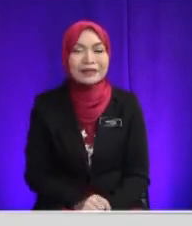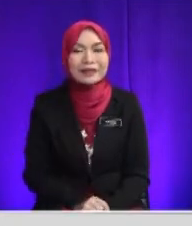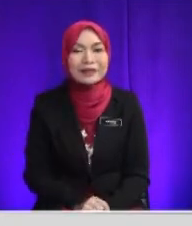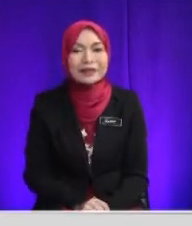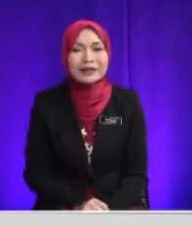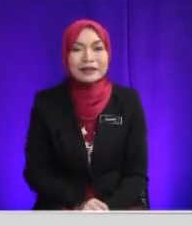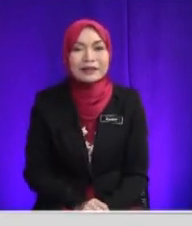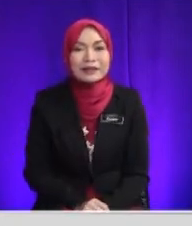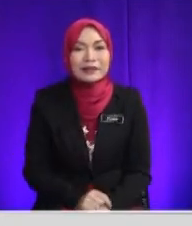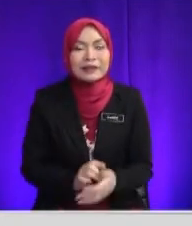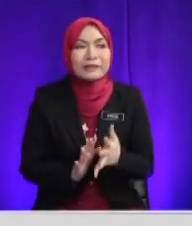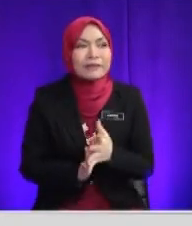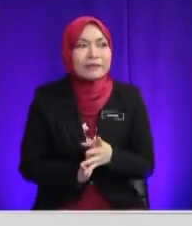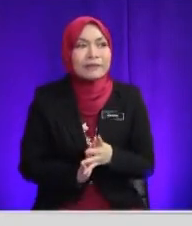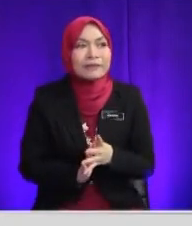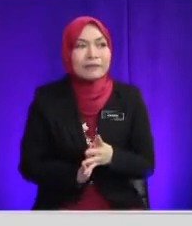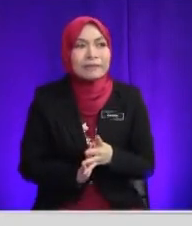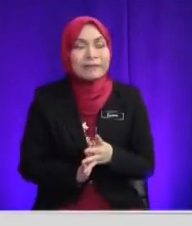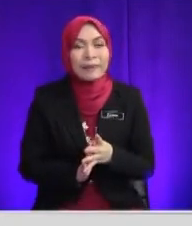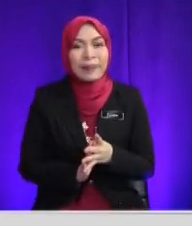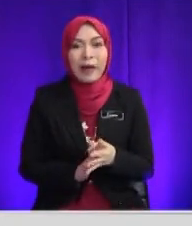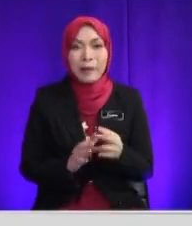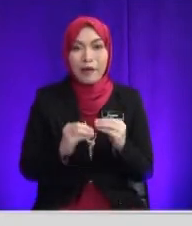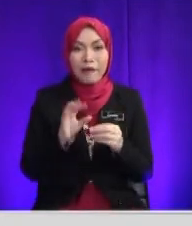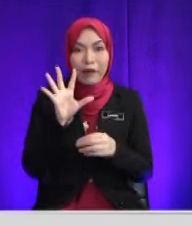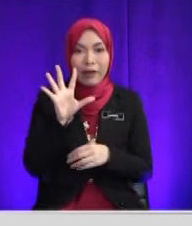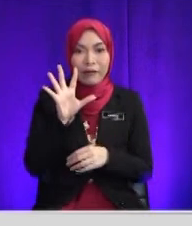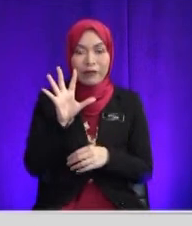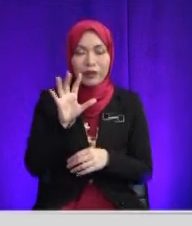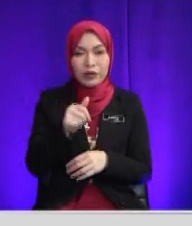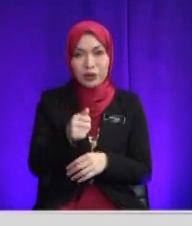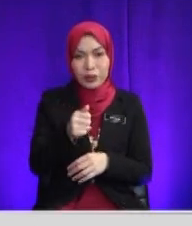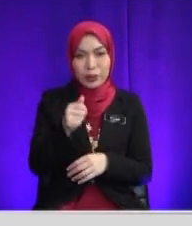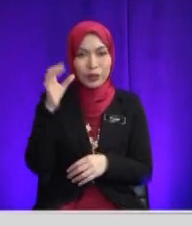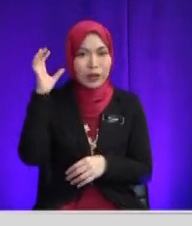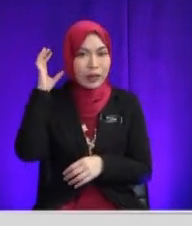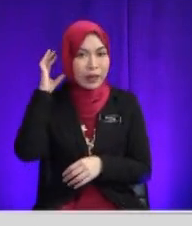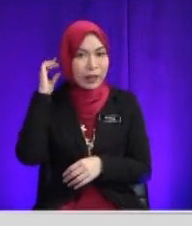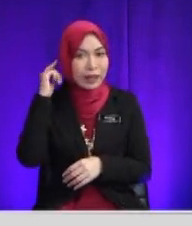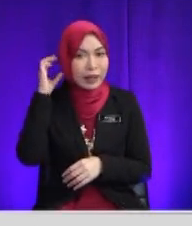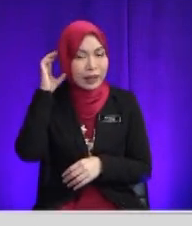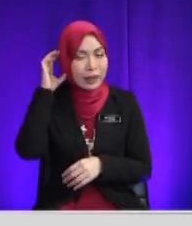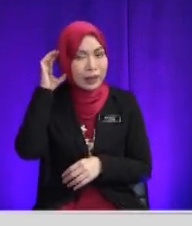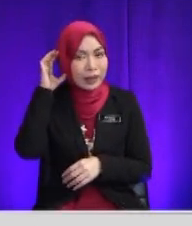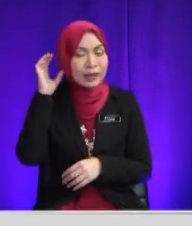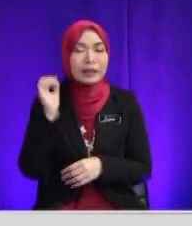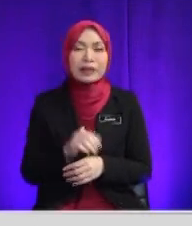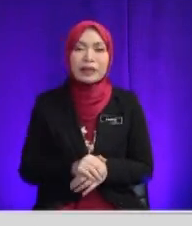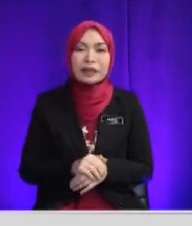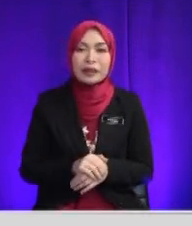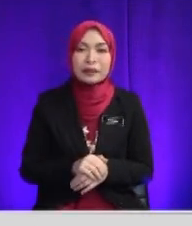first. Five. You hear an old man telling a policewoman about a burglar.